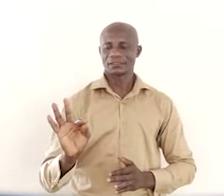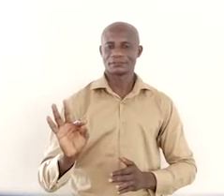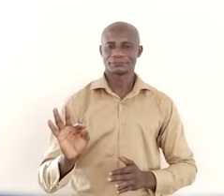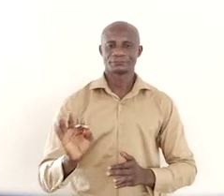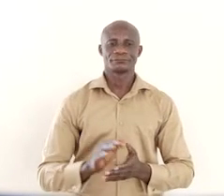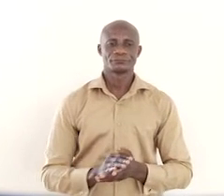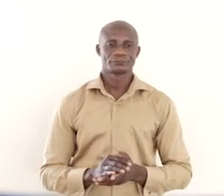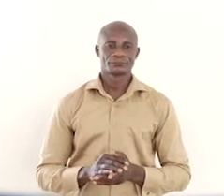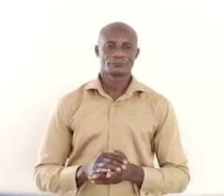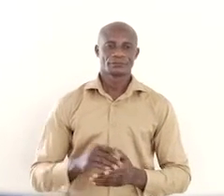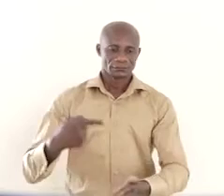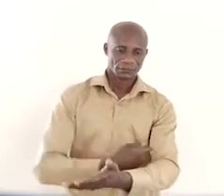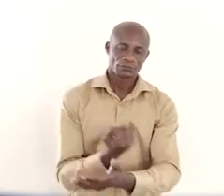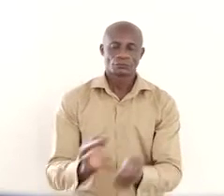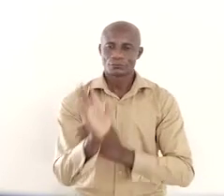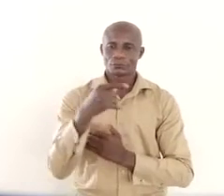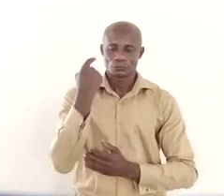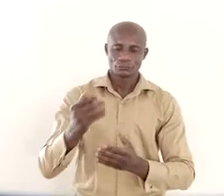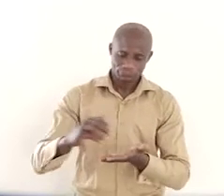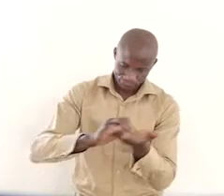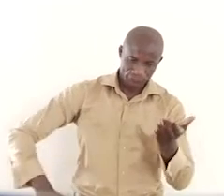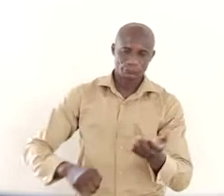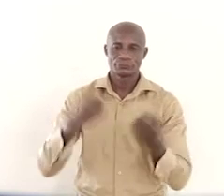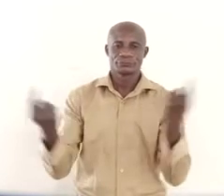29. Behold the Lamb of God who takes away the sin of the world.